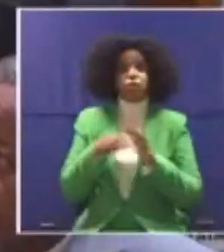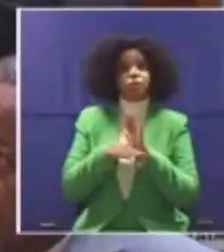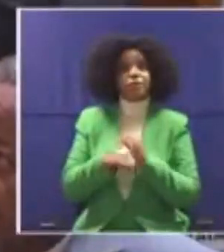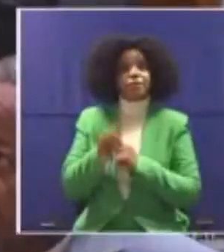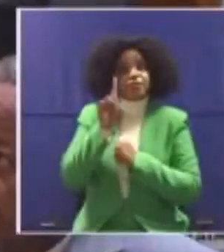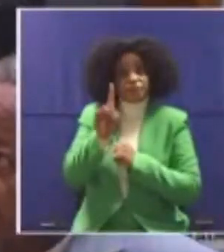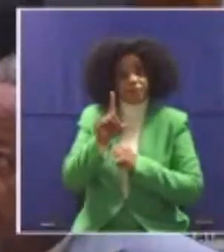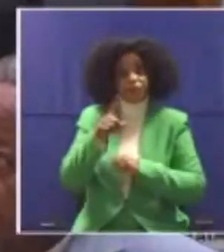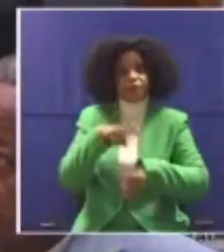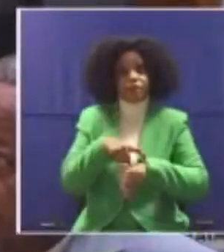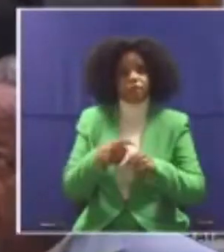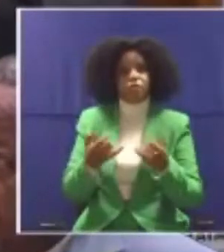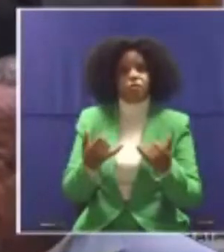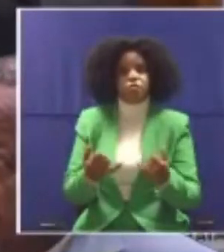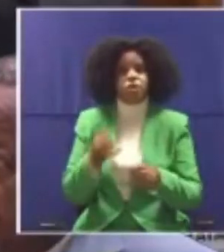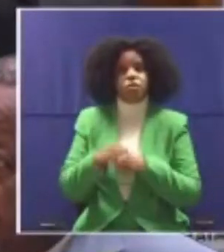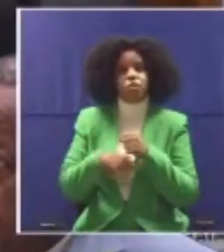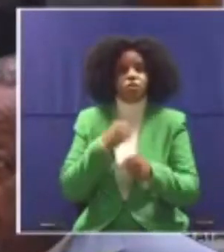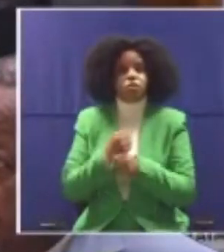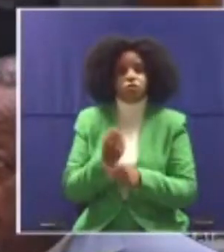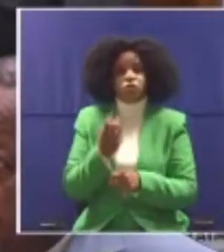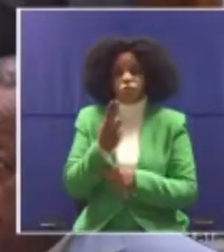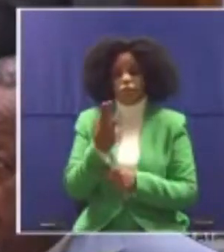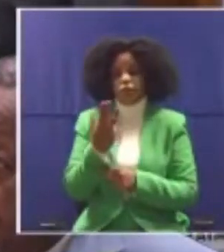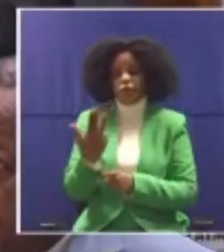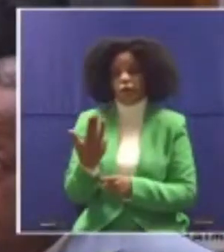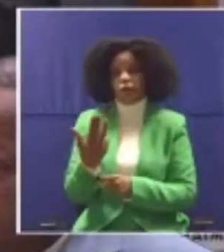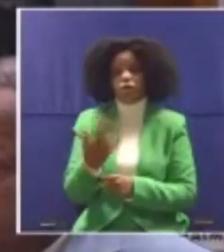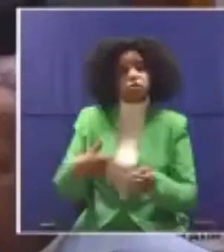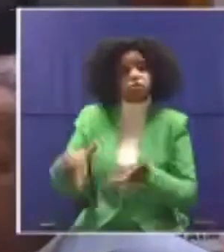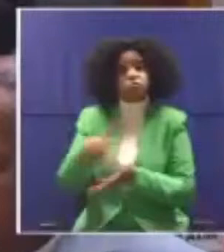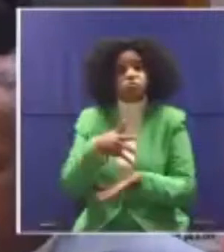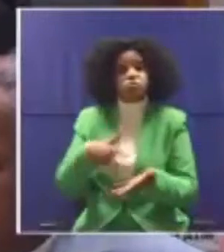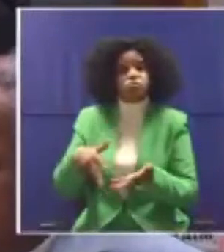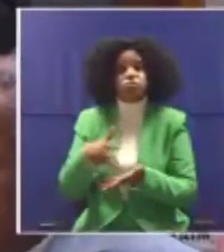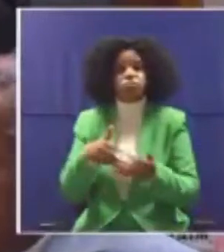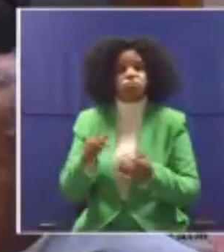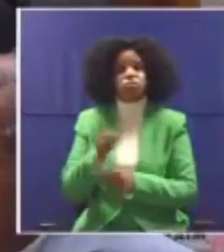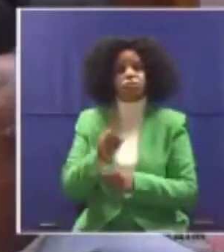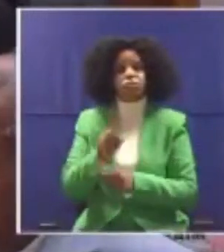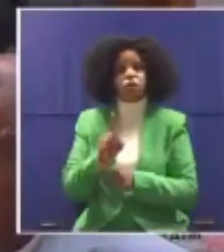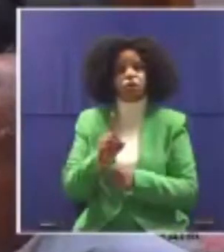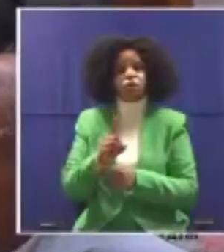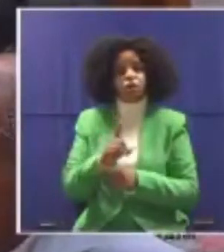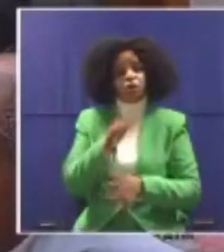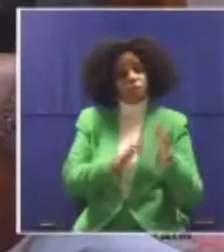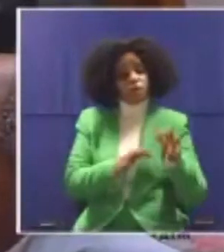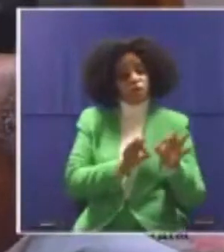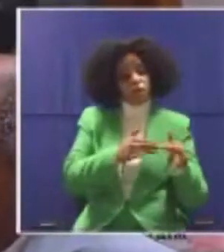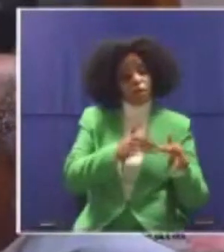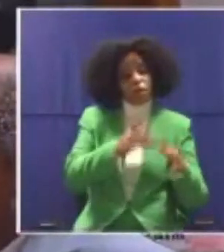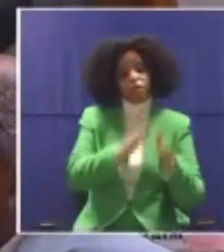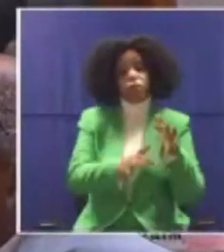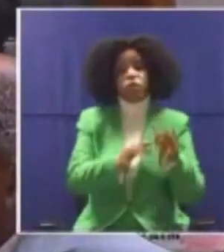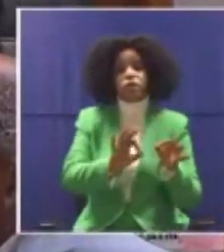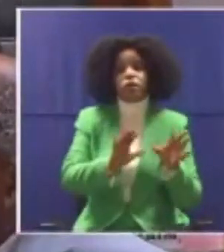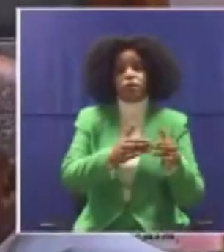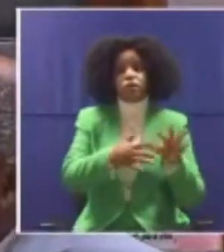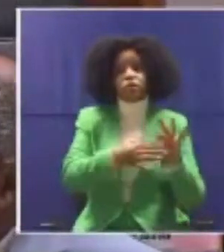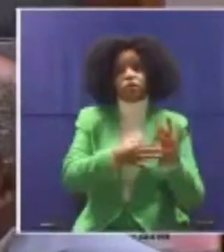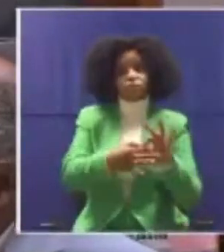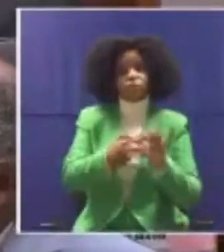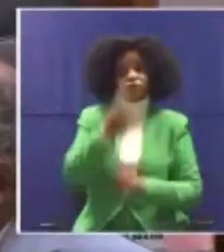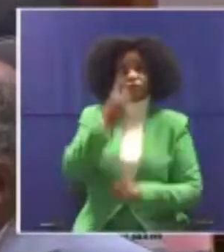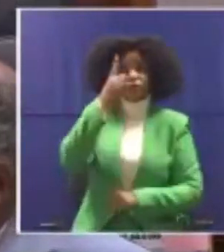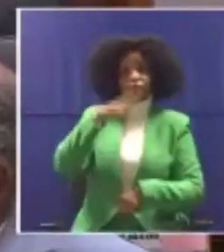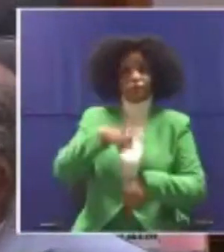ruling party is talking about coalitions. And the reason for that is, we all know what the reason for that is. Now, I need to